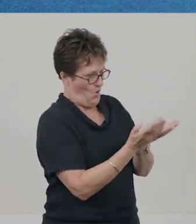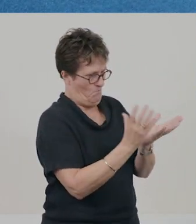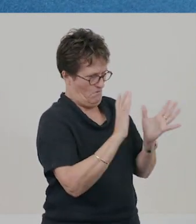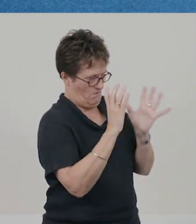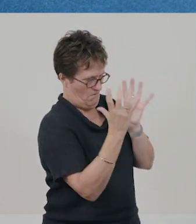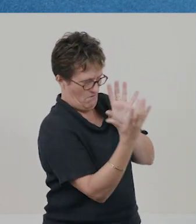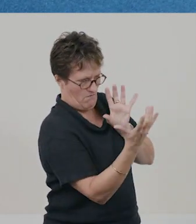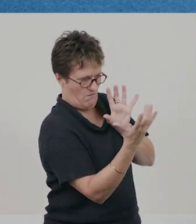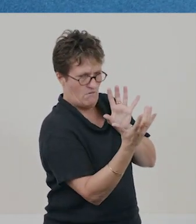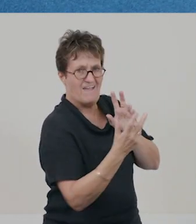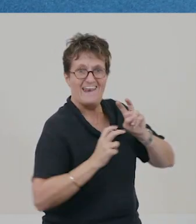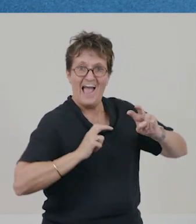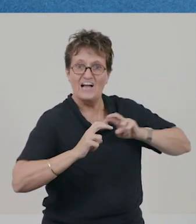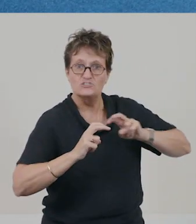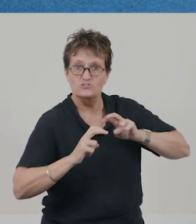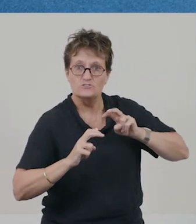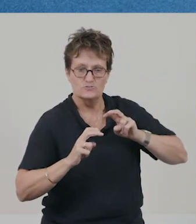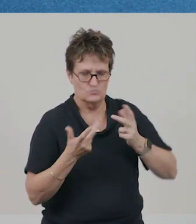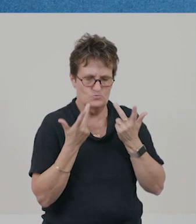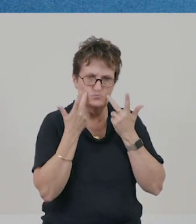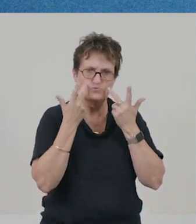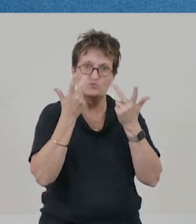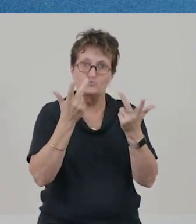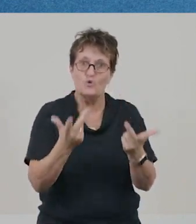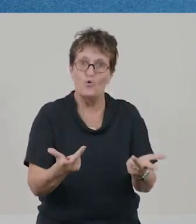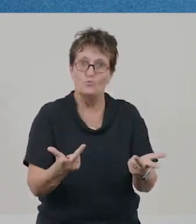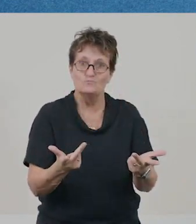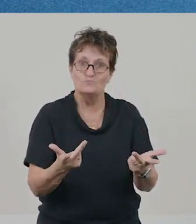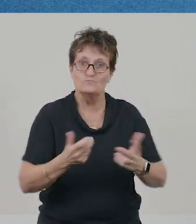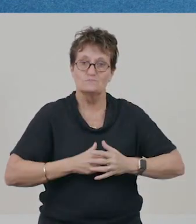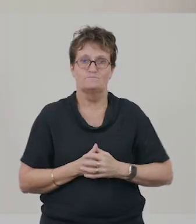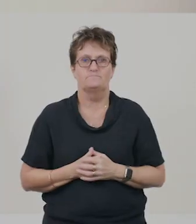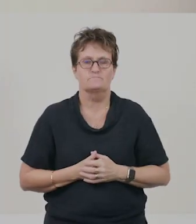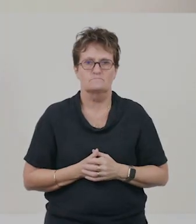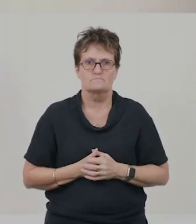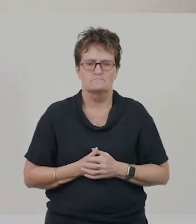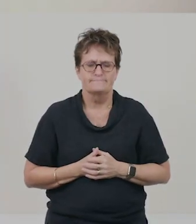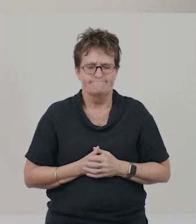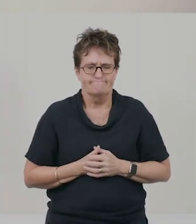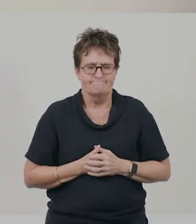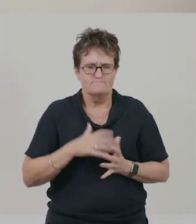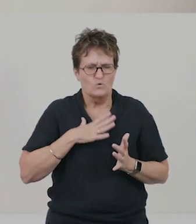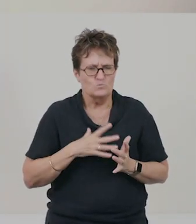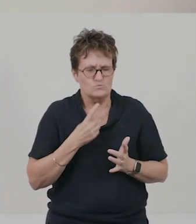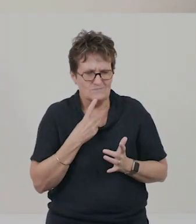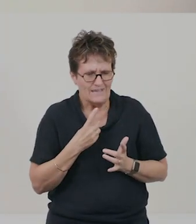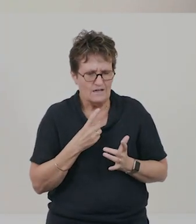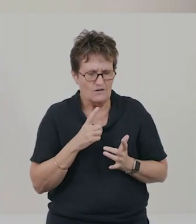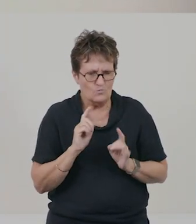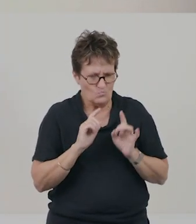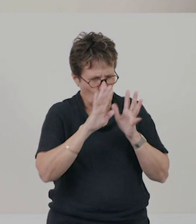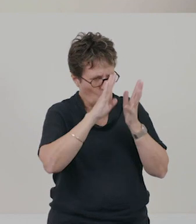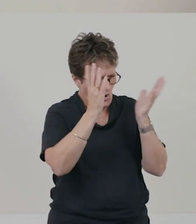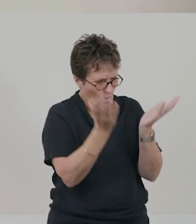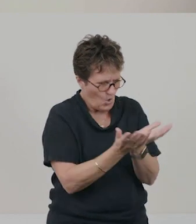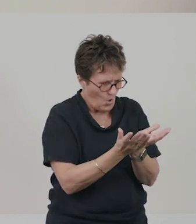globe, and an action or happening, shows. But I want to tell about what the globe